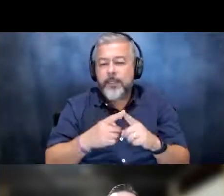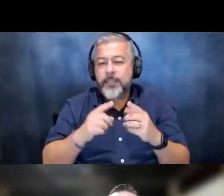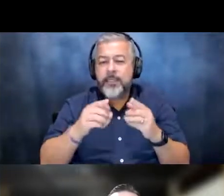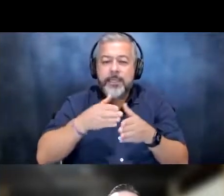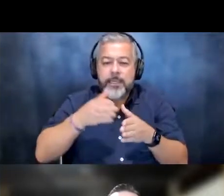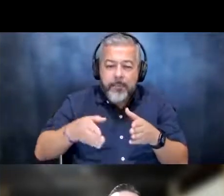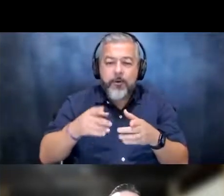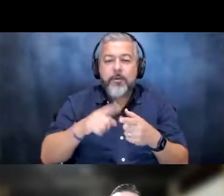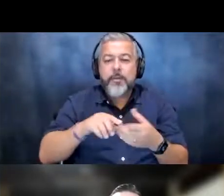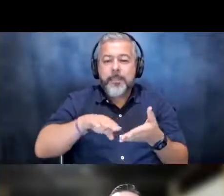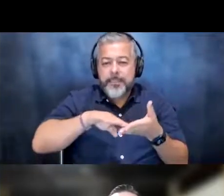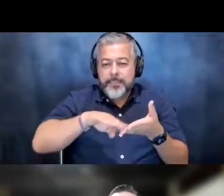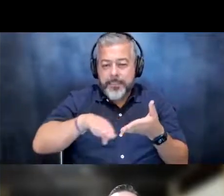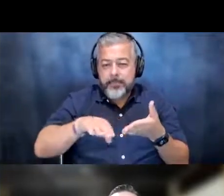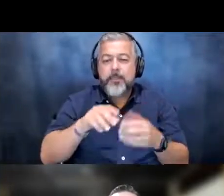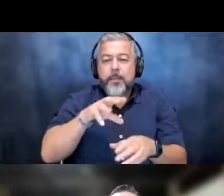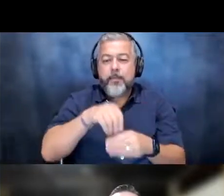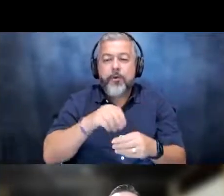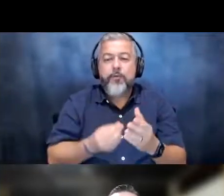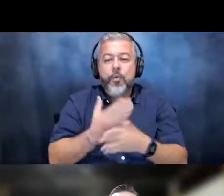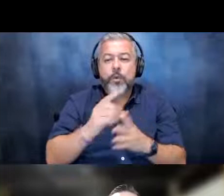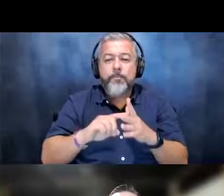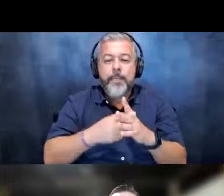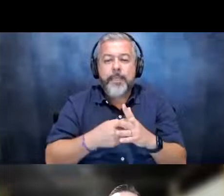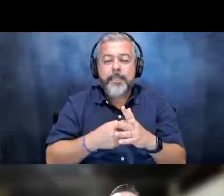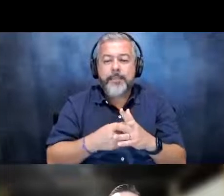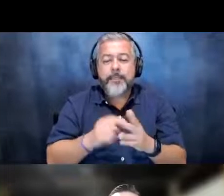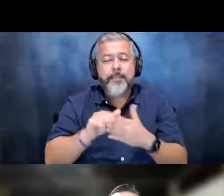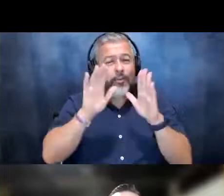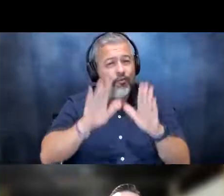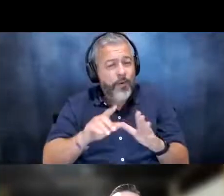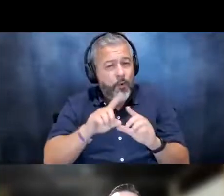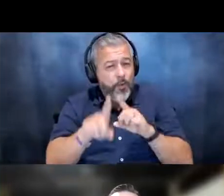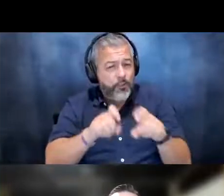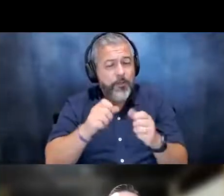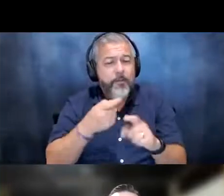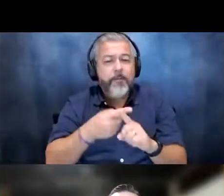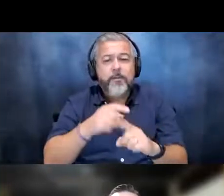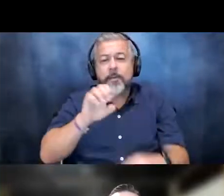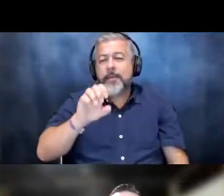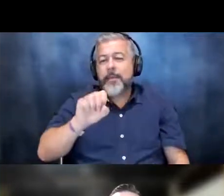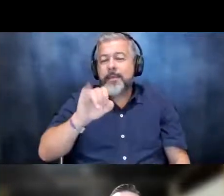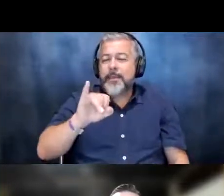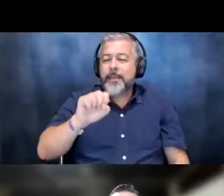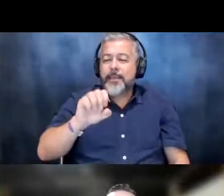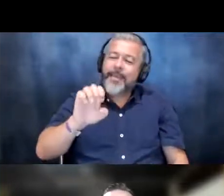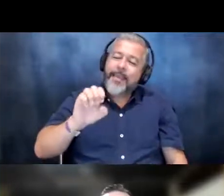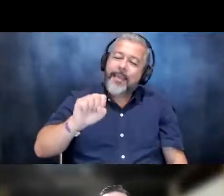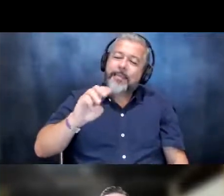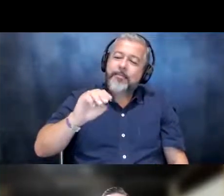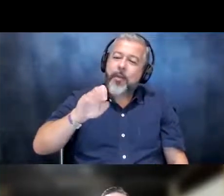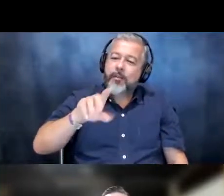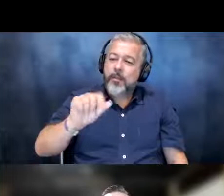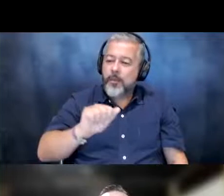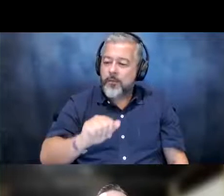Brilliant Beginnings? And so these are great questions, and that was from Esmeralda. And so this kind of